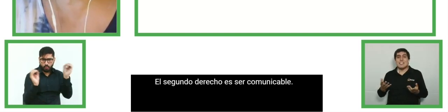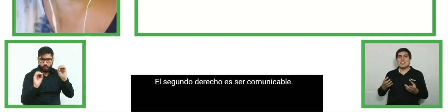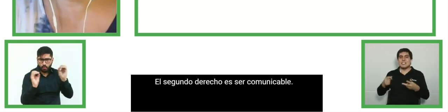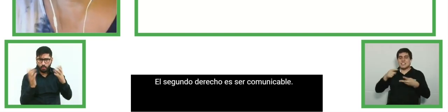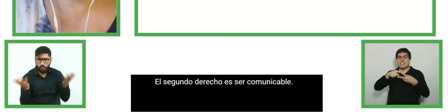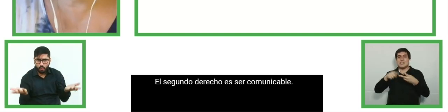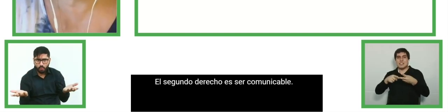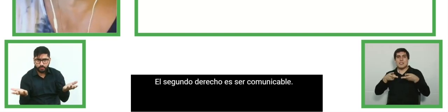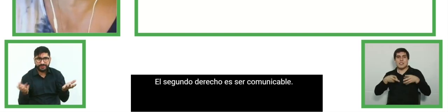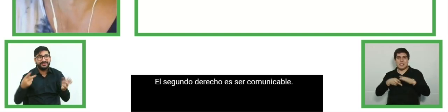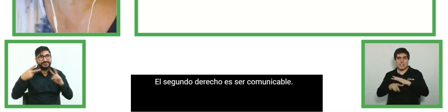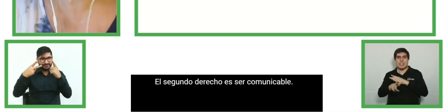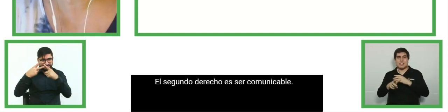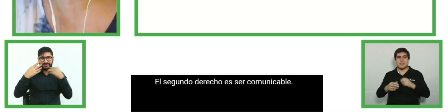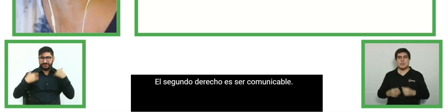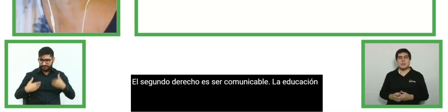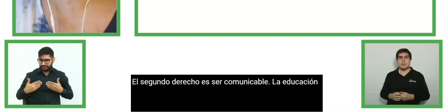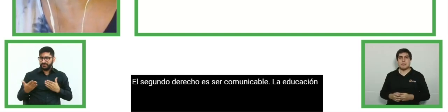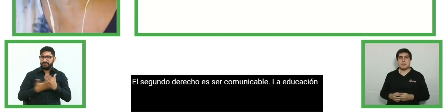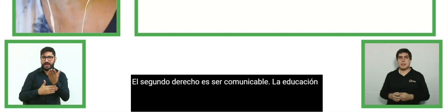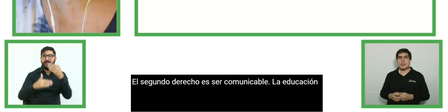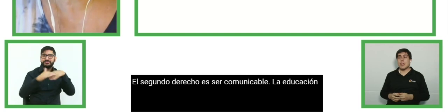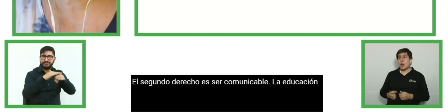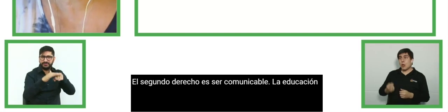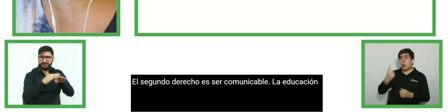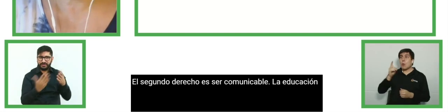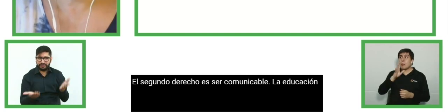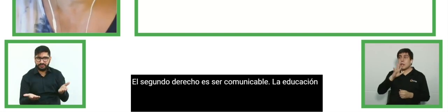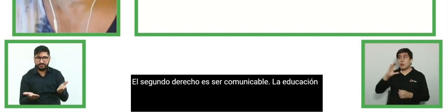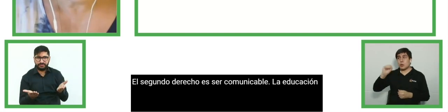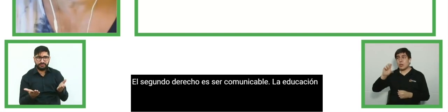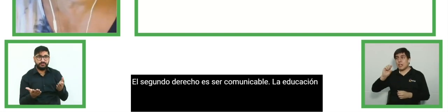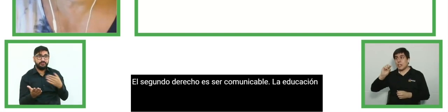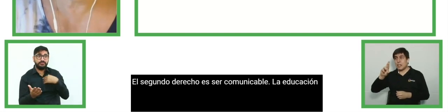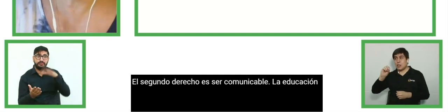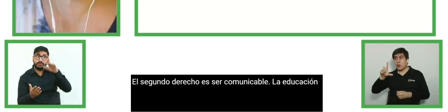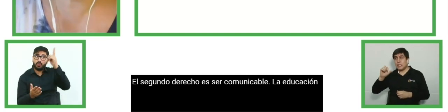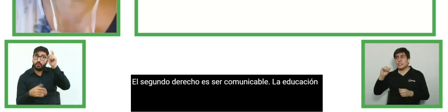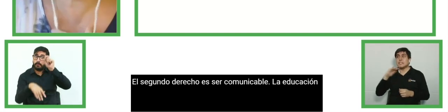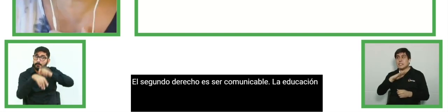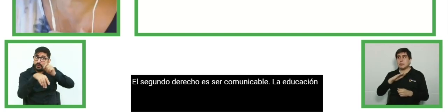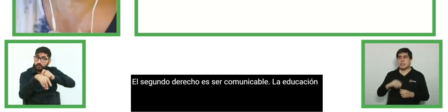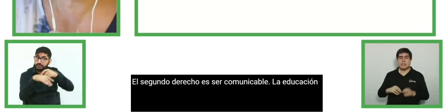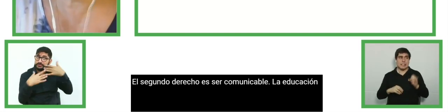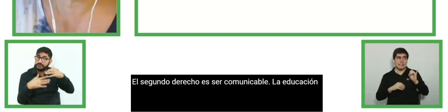1 minute, please. Okay. Are you talking to me?